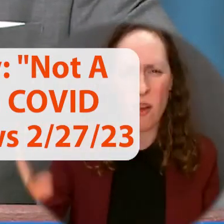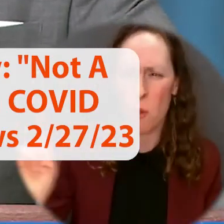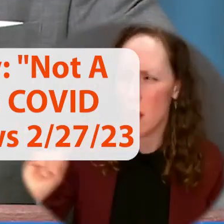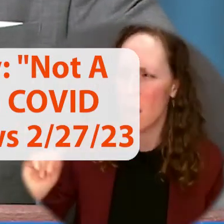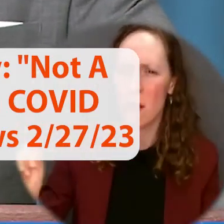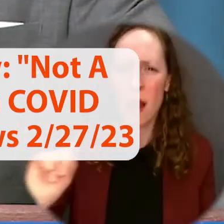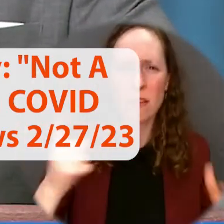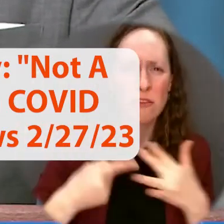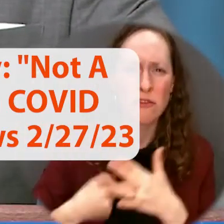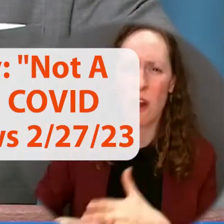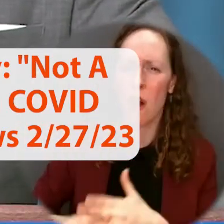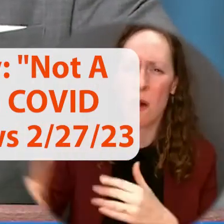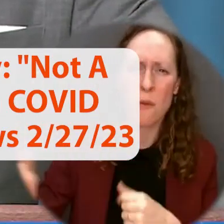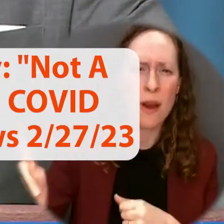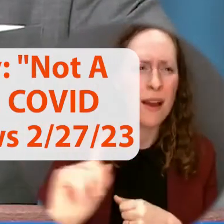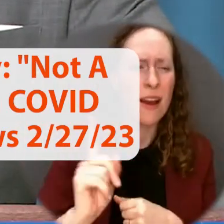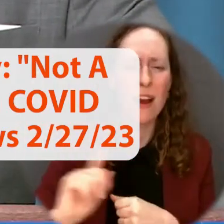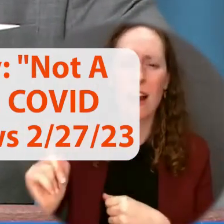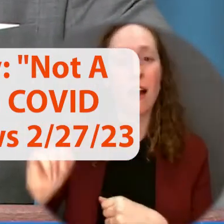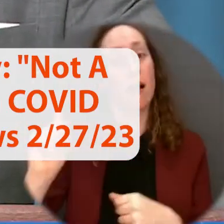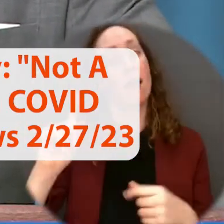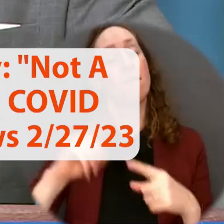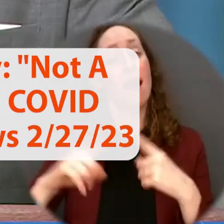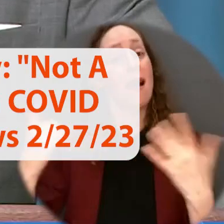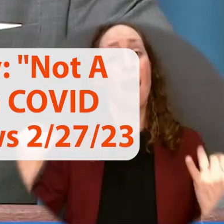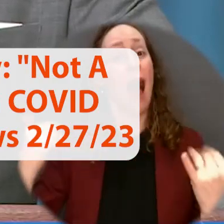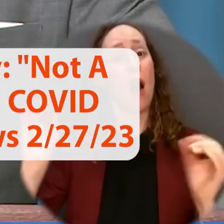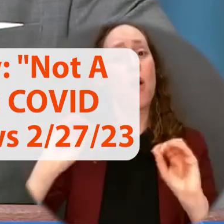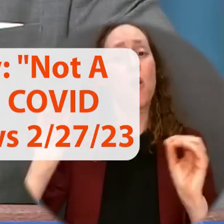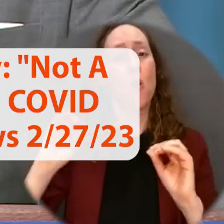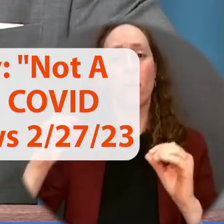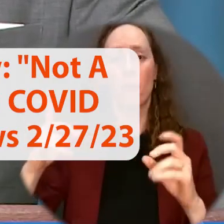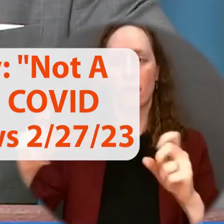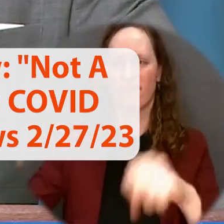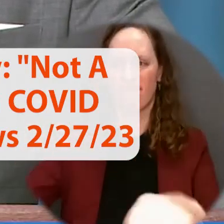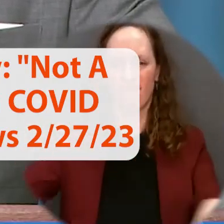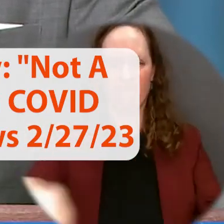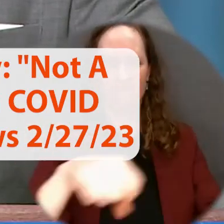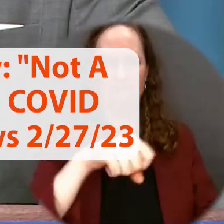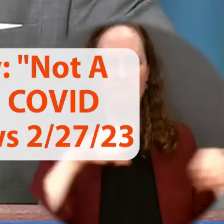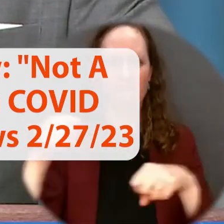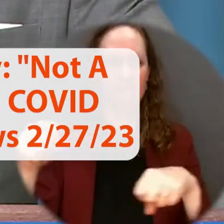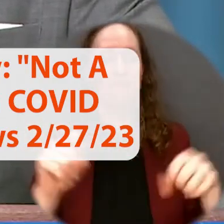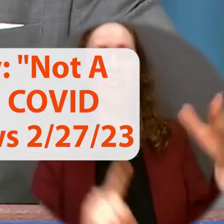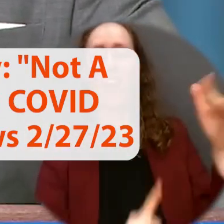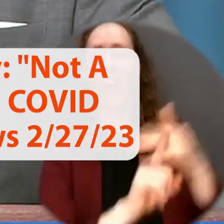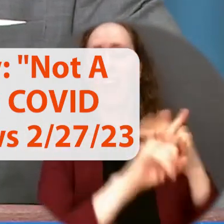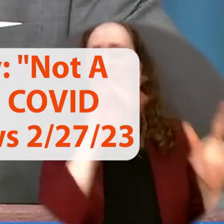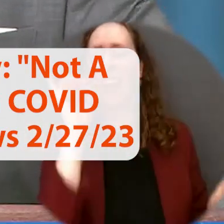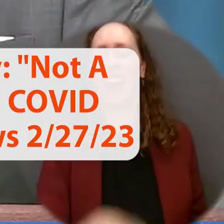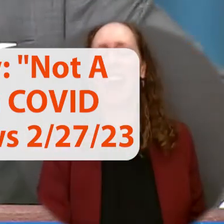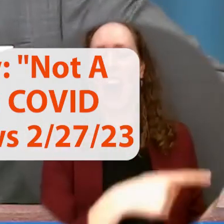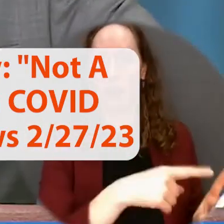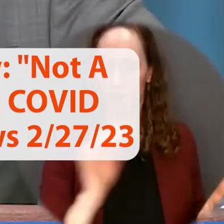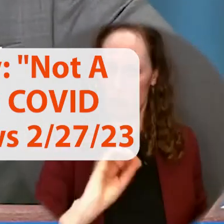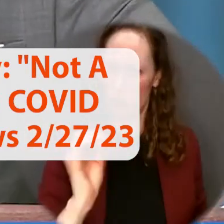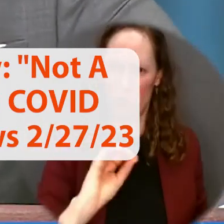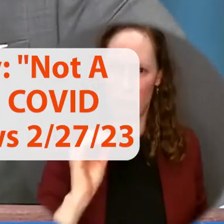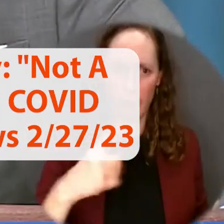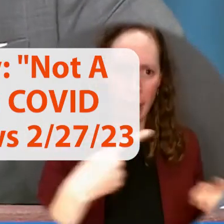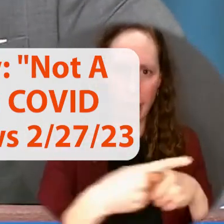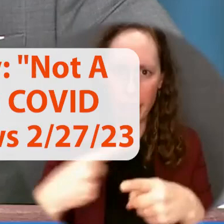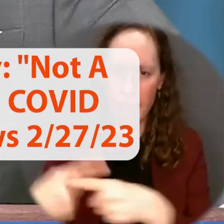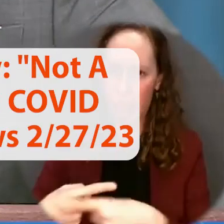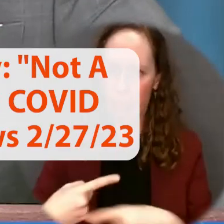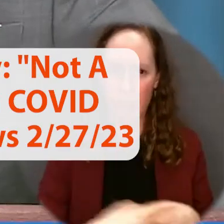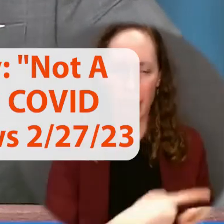the U.S. government about exactly how COVID started. There is just not an intelligence community consensus. And I would add that one of the things the